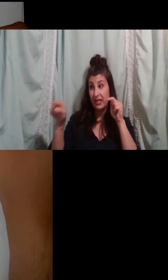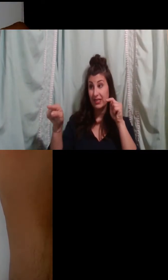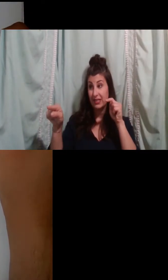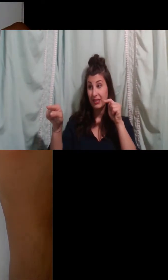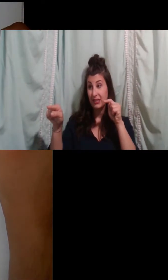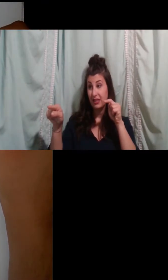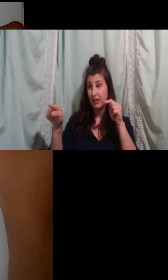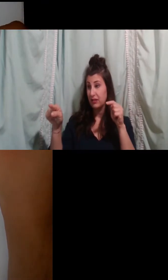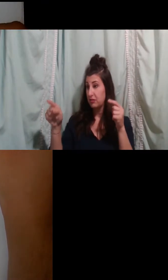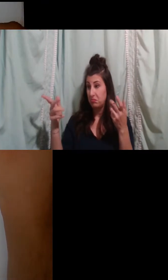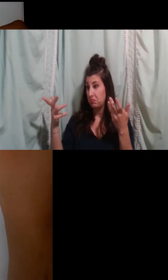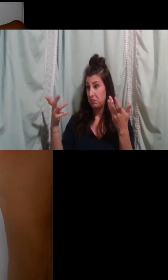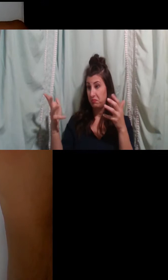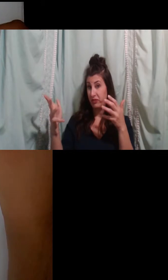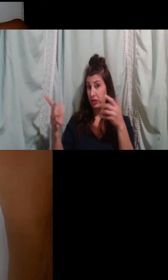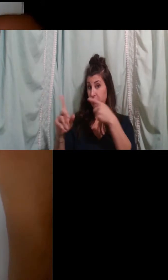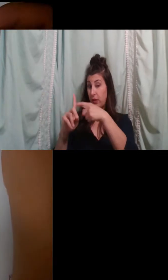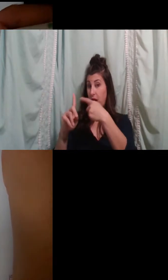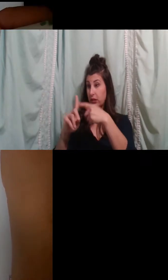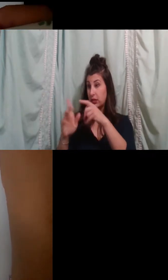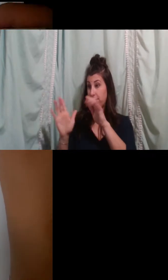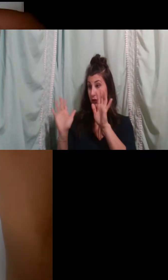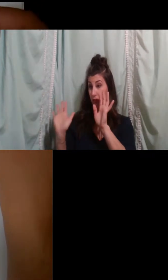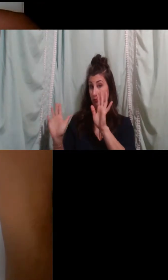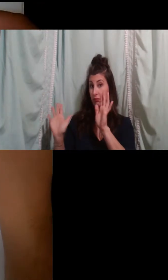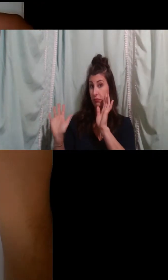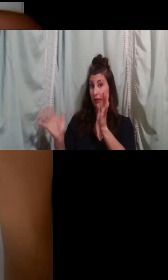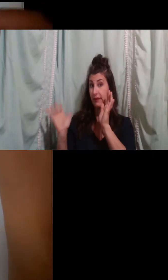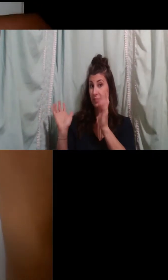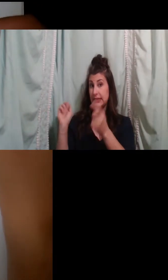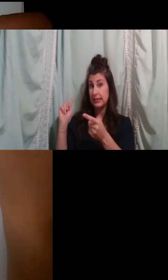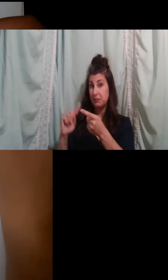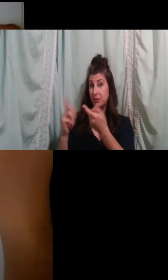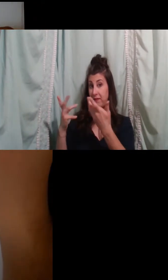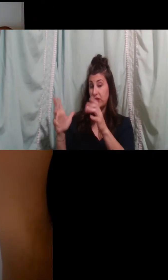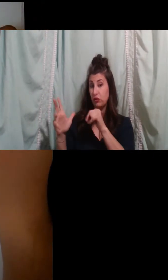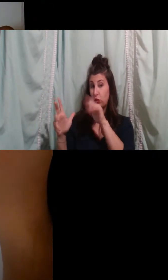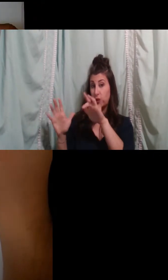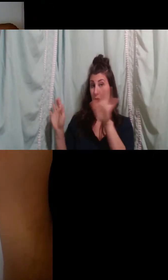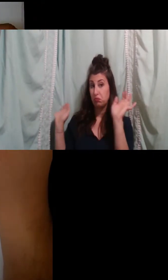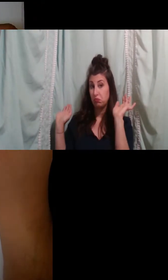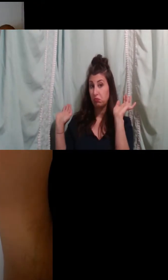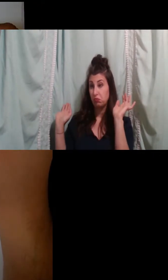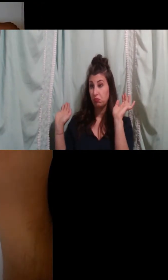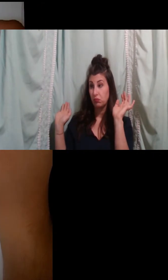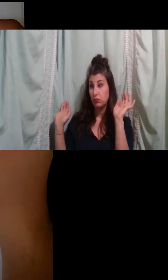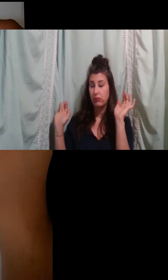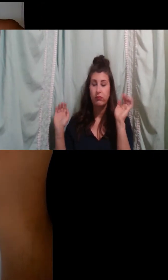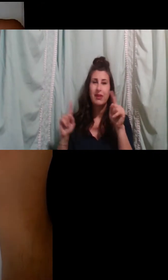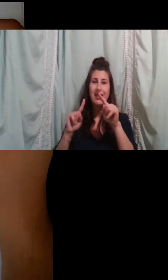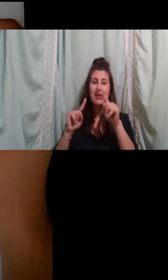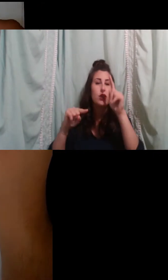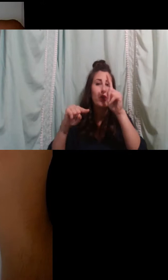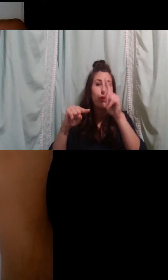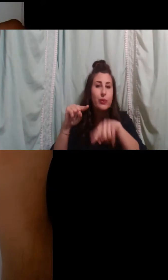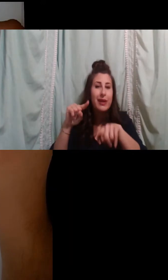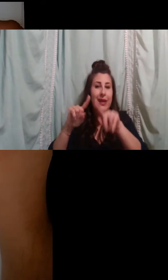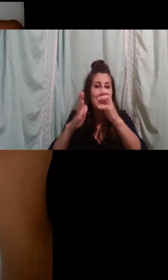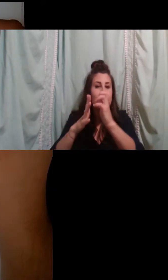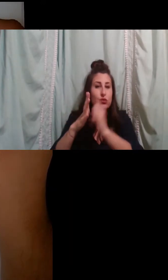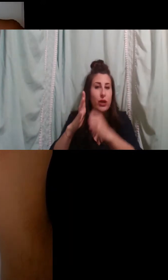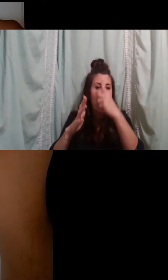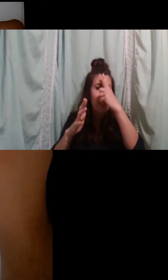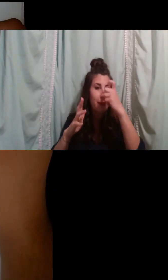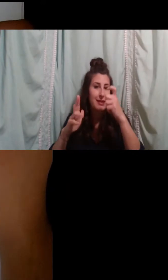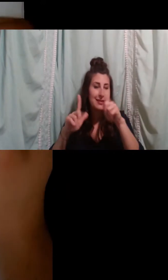case, these two exponents were already positive, so it's already simplified. They're different bases. I can't subtract